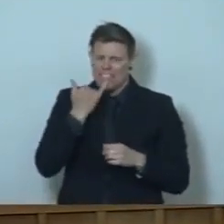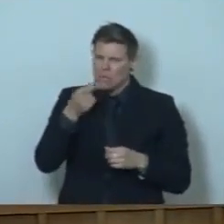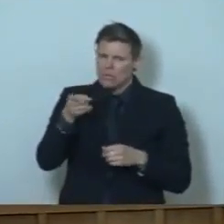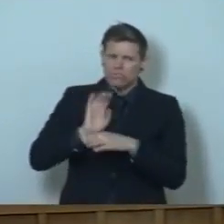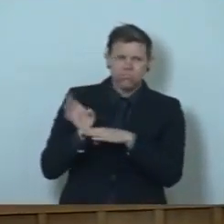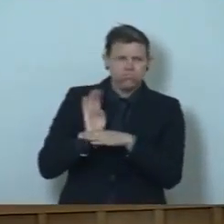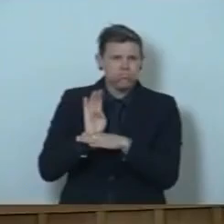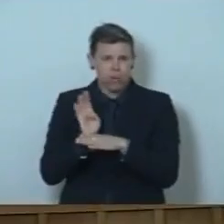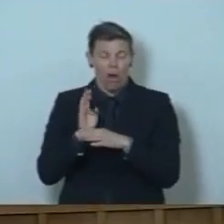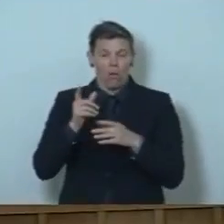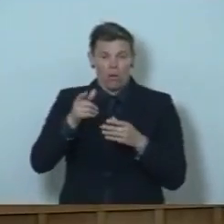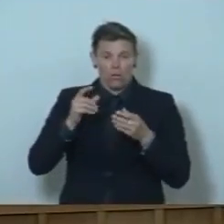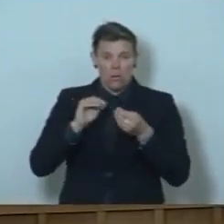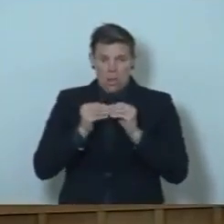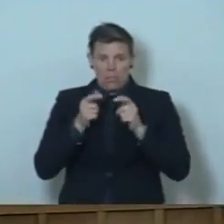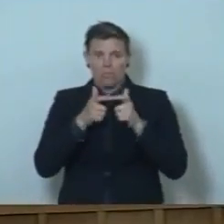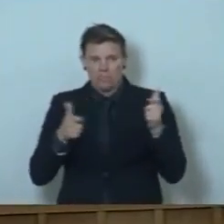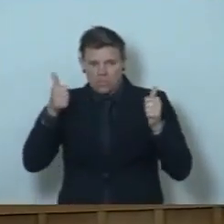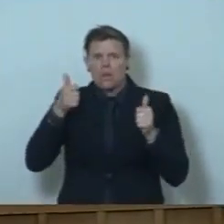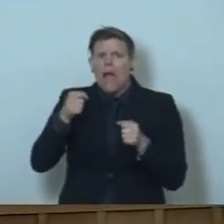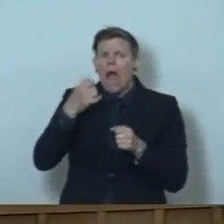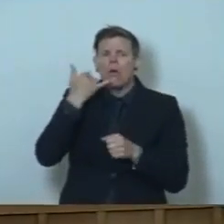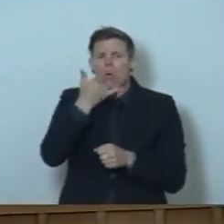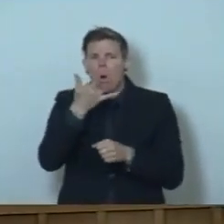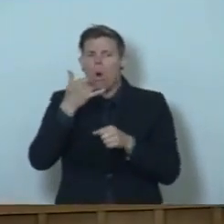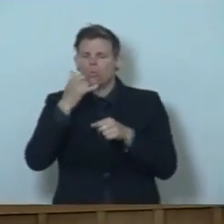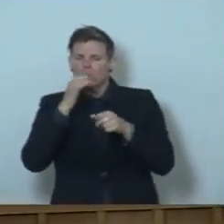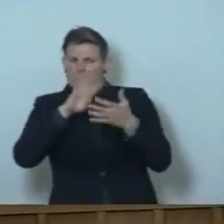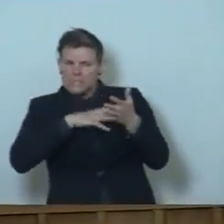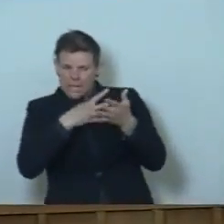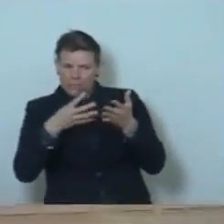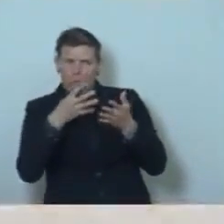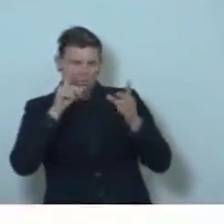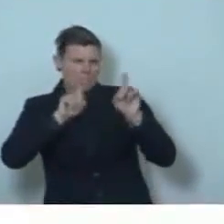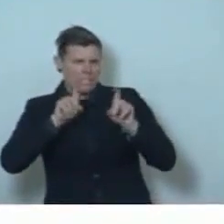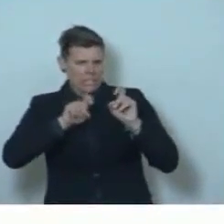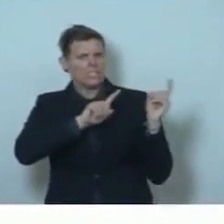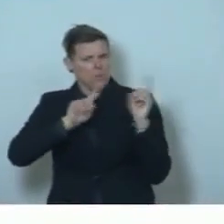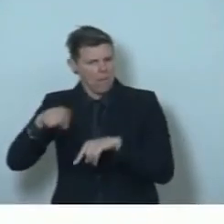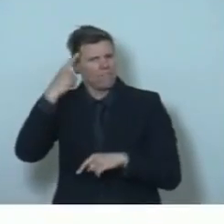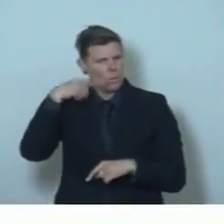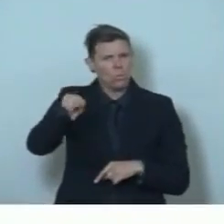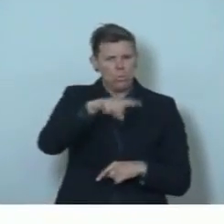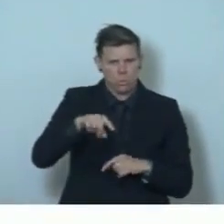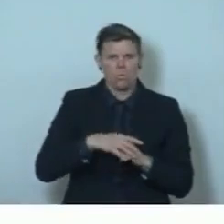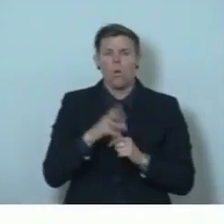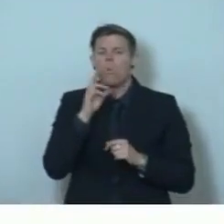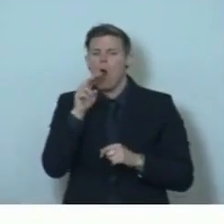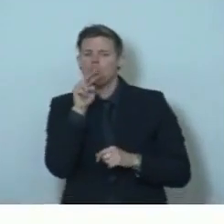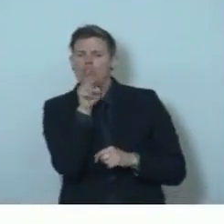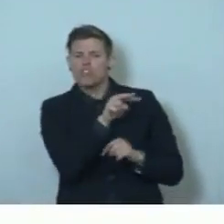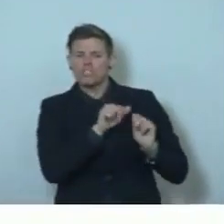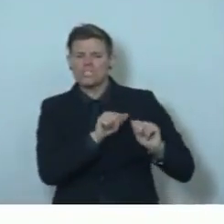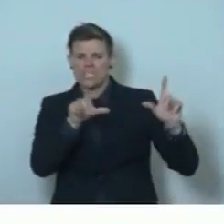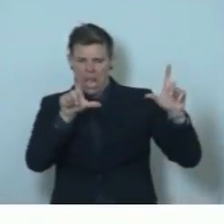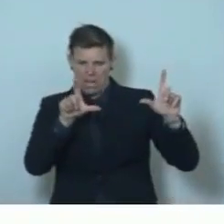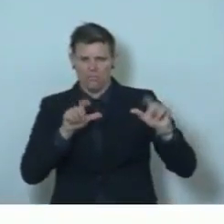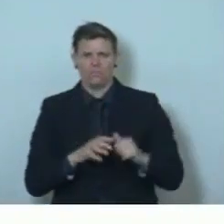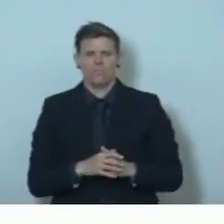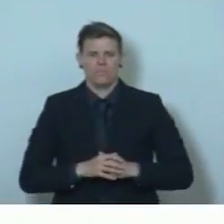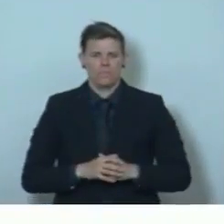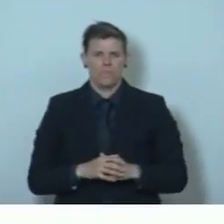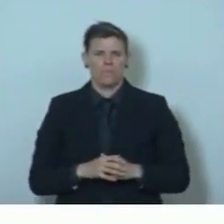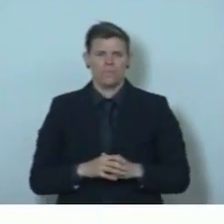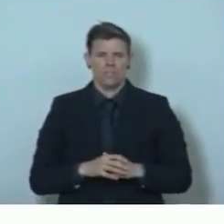event, call your local office and we will schedule that for you. I did have a slide on, there we go. As we talked about last week, we